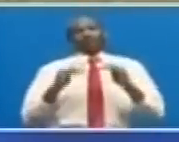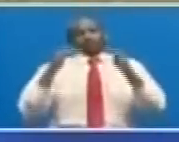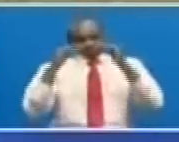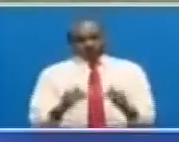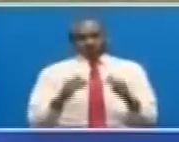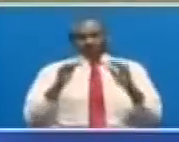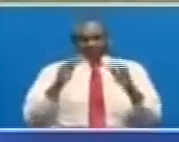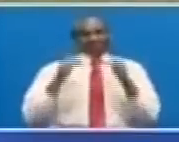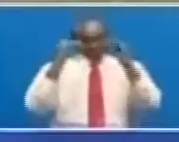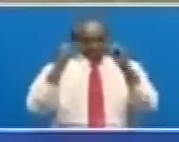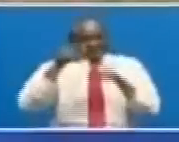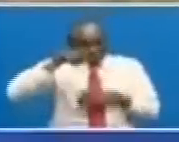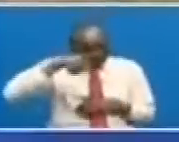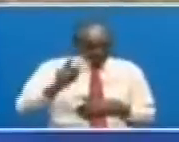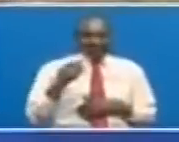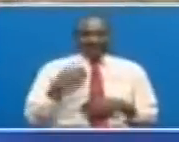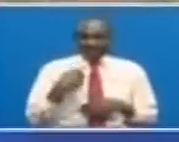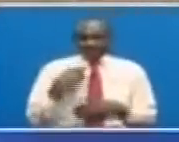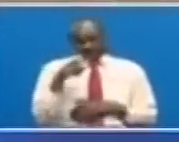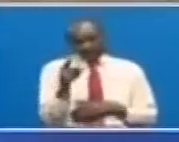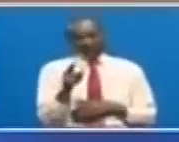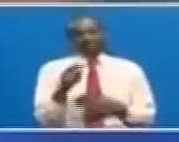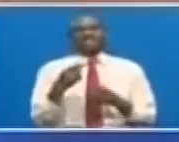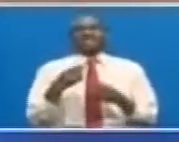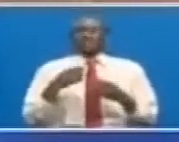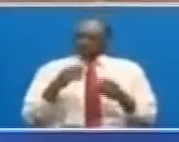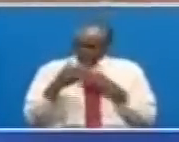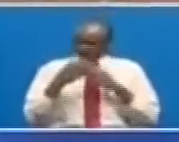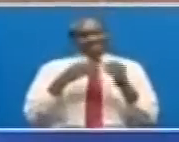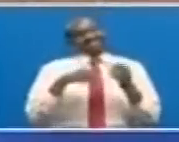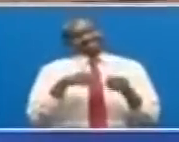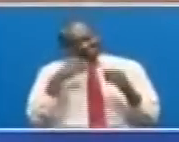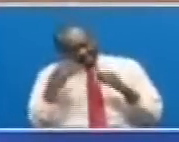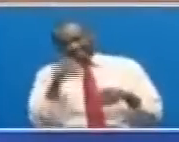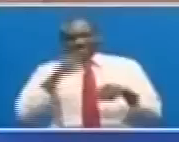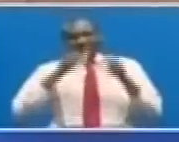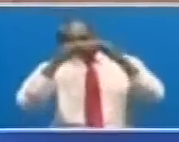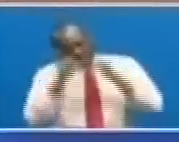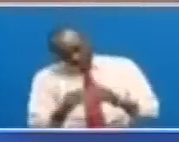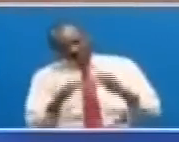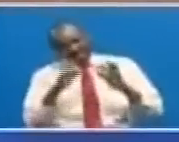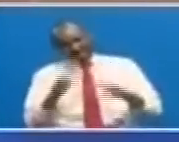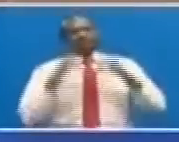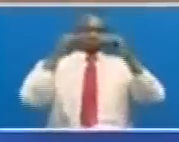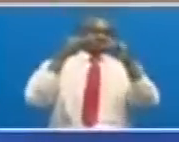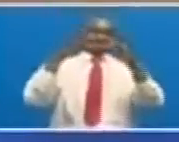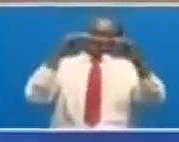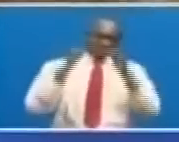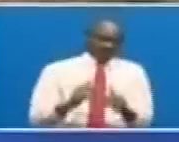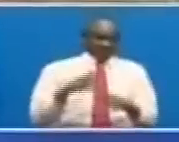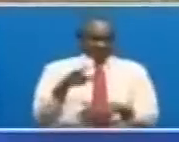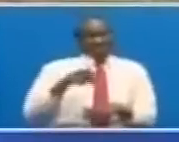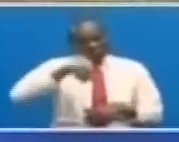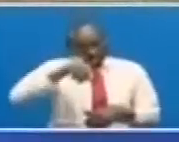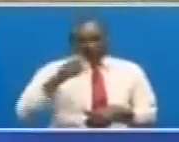Kawangware side has for a long time been living the proverbial 9 lives of a cat, fighting and surviving relegation severally. Financial constraints have been